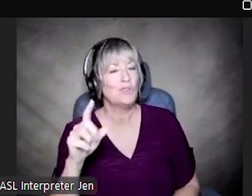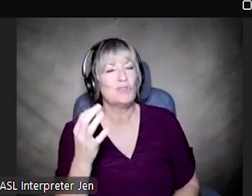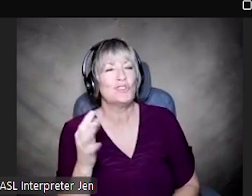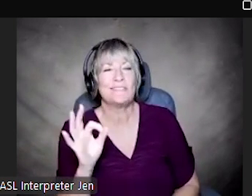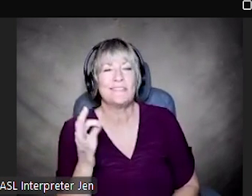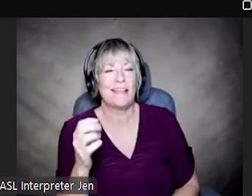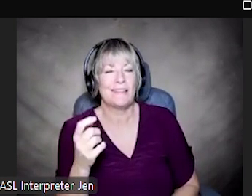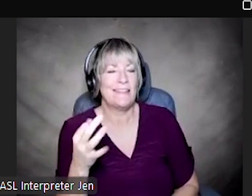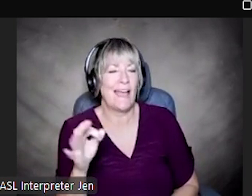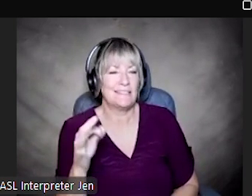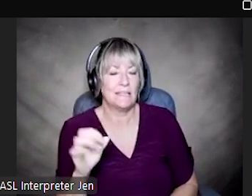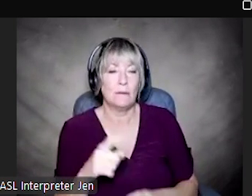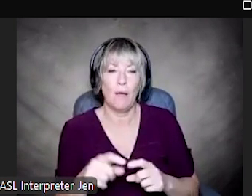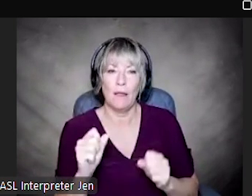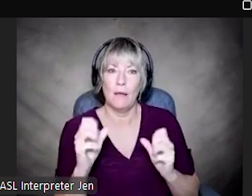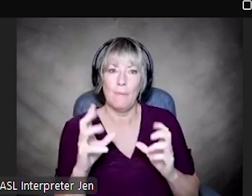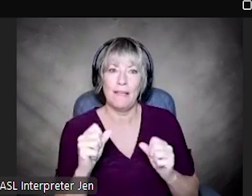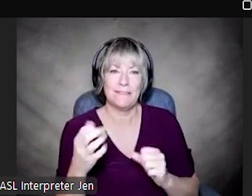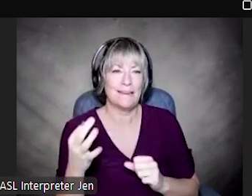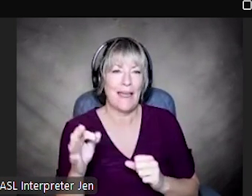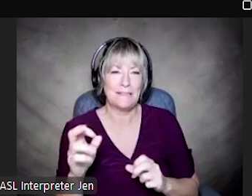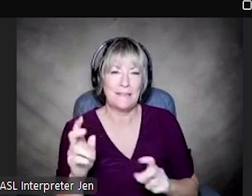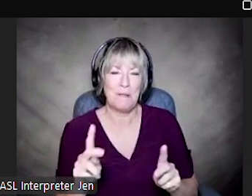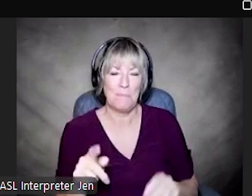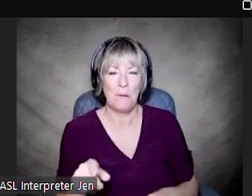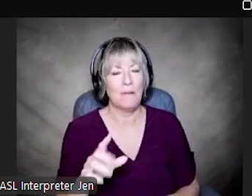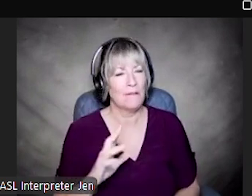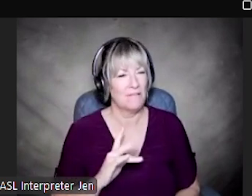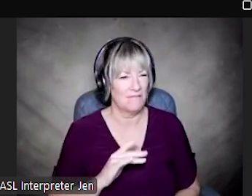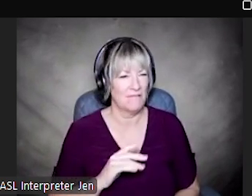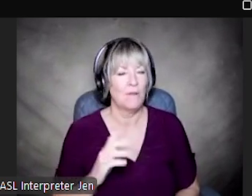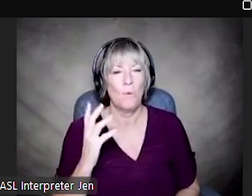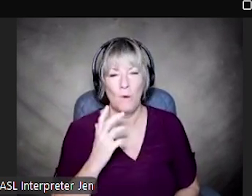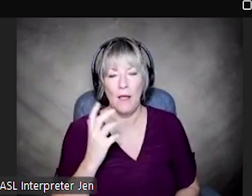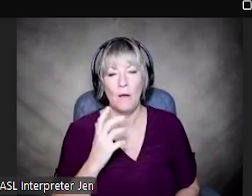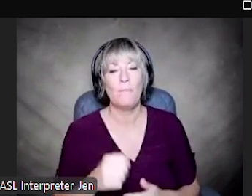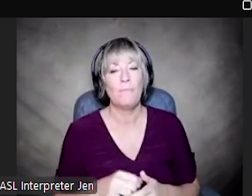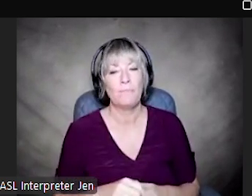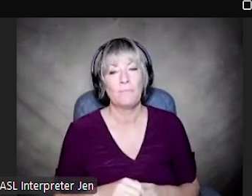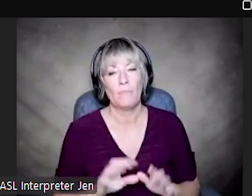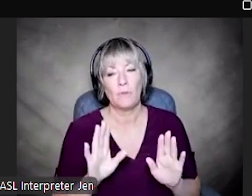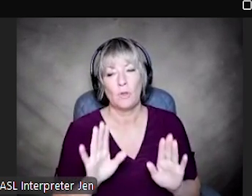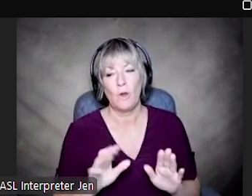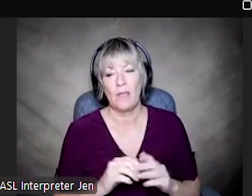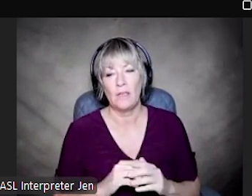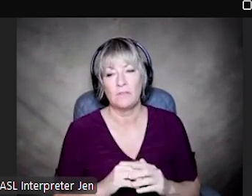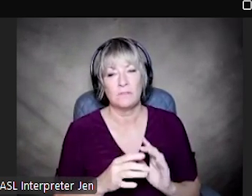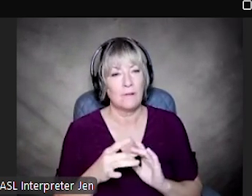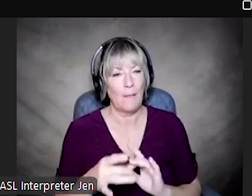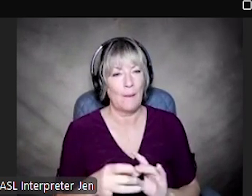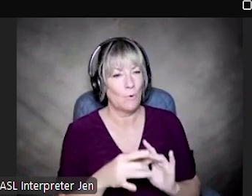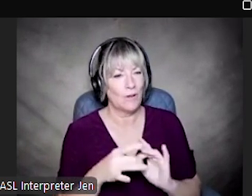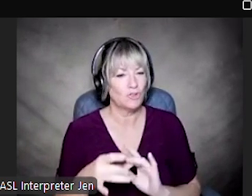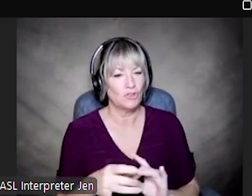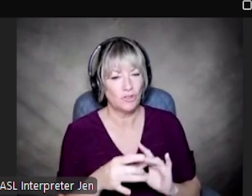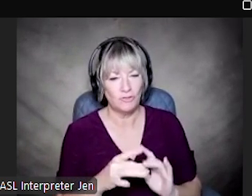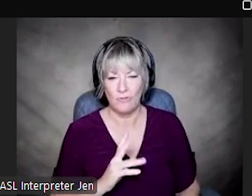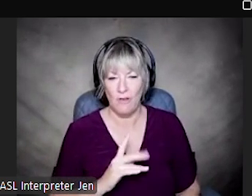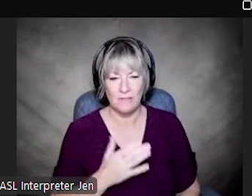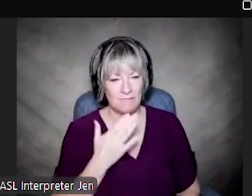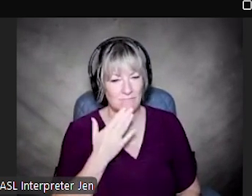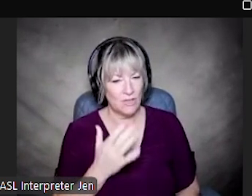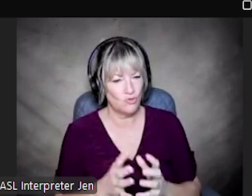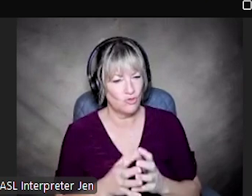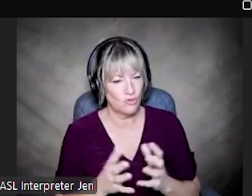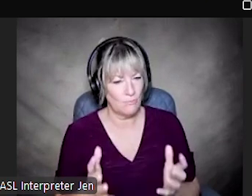them, but they are an incredible 19. Yeah, no, it's really good. It's great collaboration there. So thank you so much